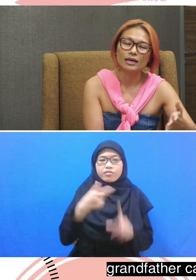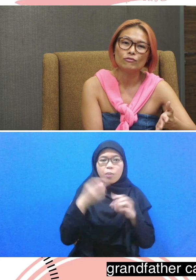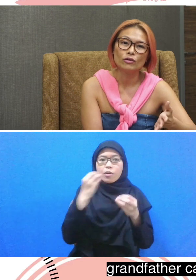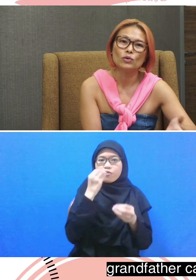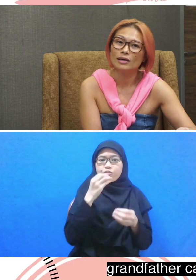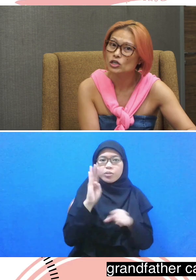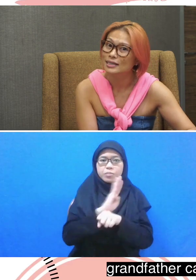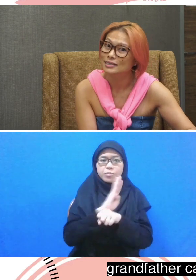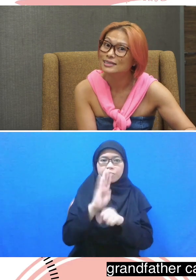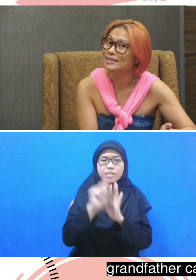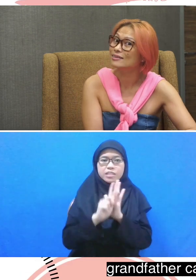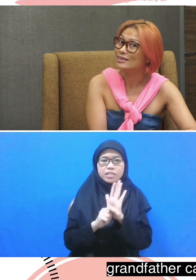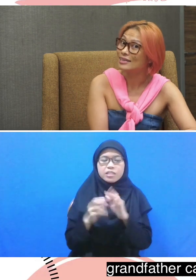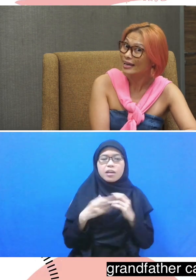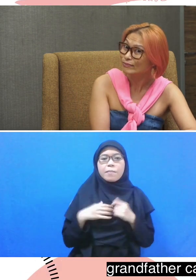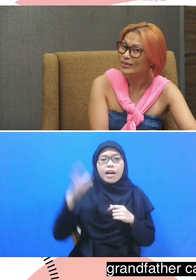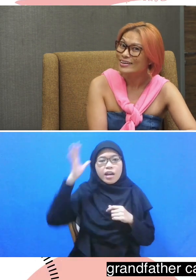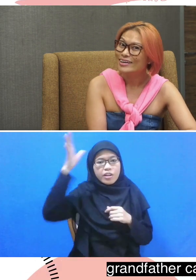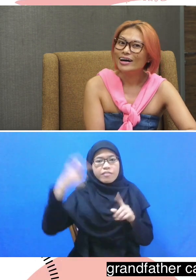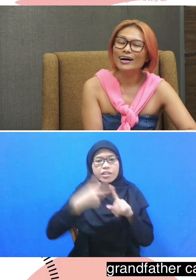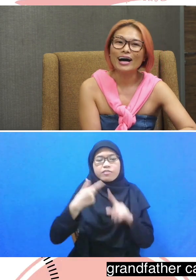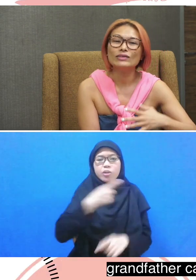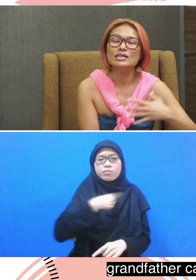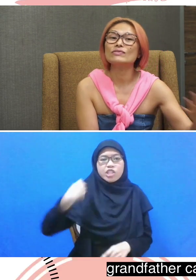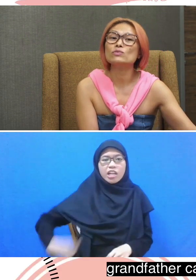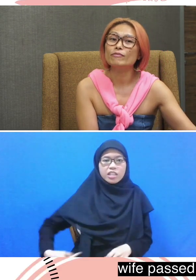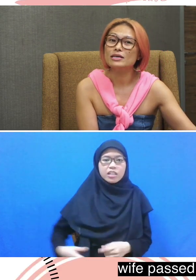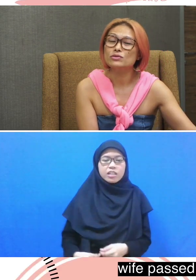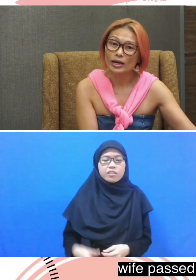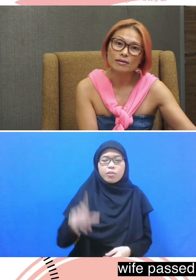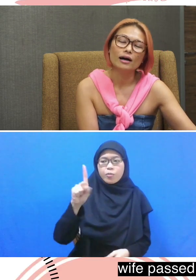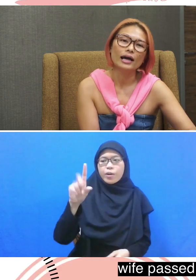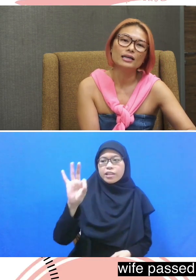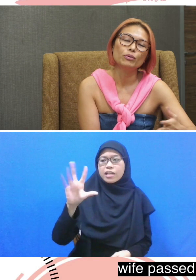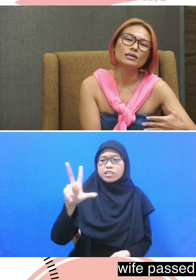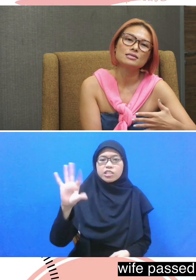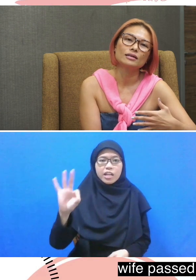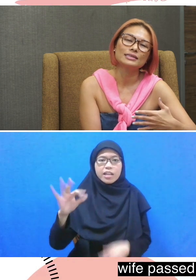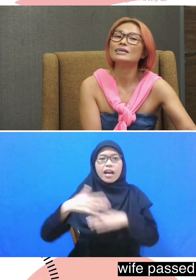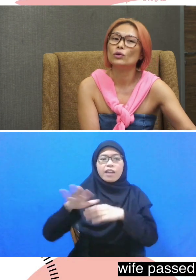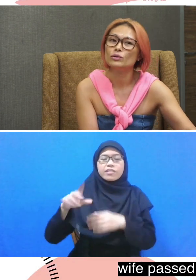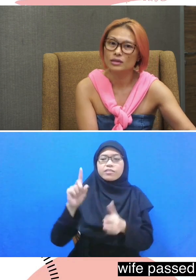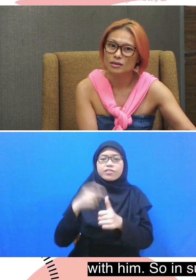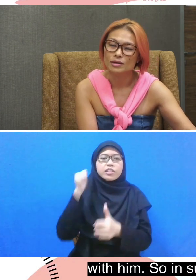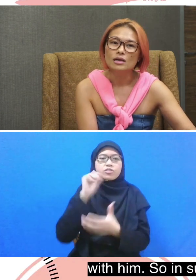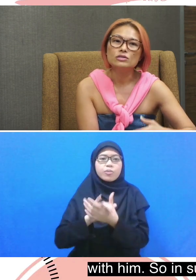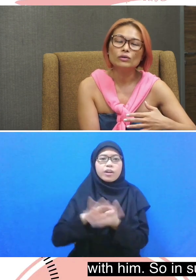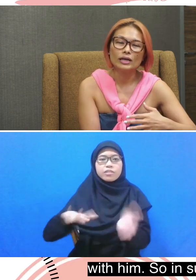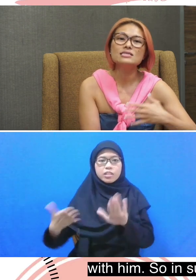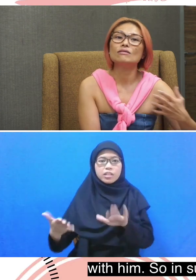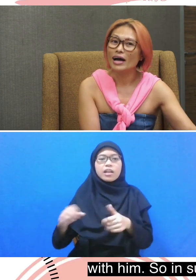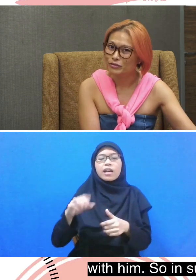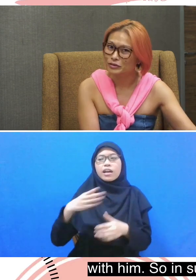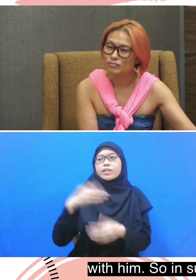grandfather came from Swatow, China in 1939. After his first wife passed away, and he brought his younger daughter with him. So